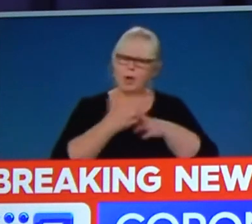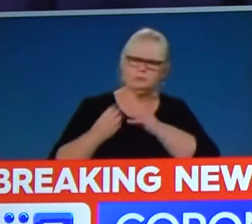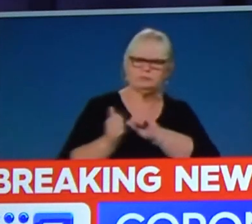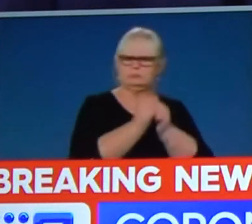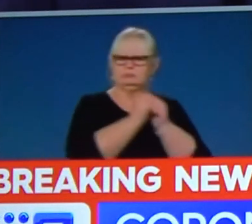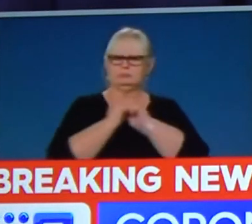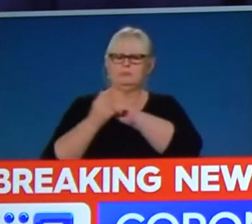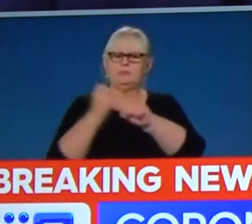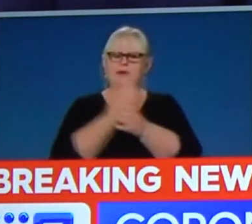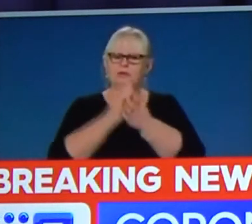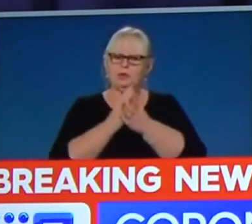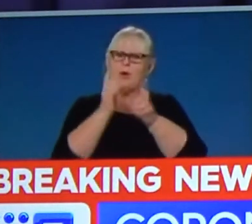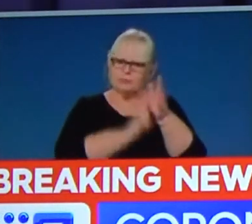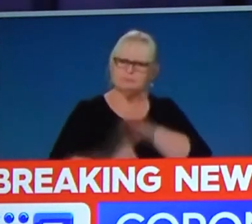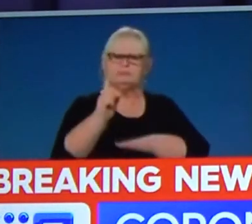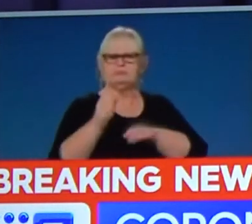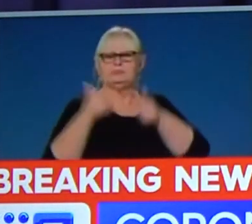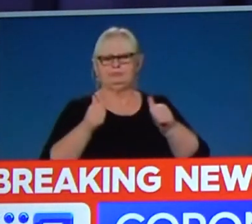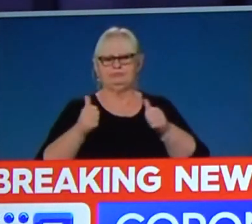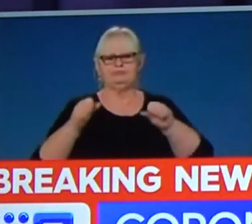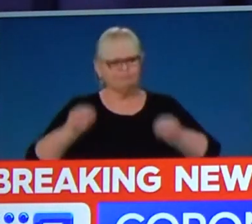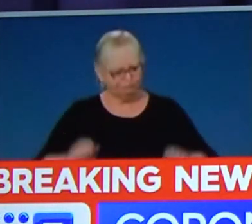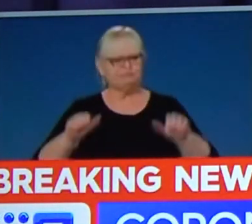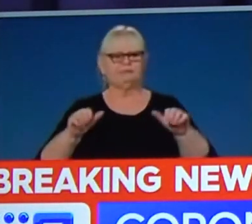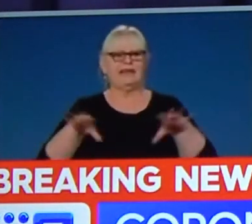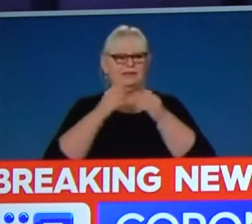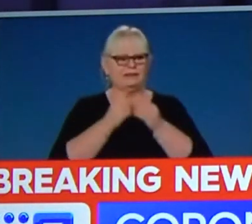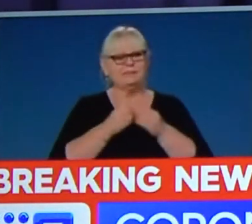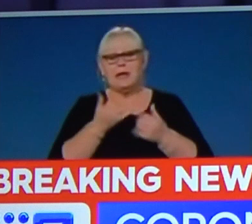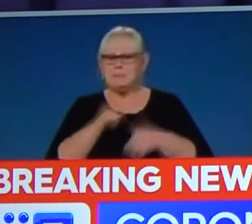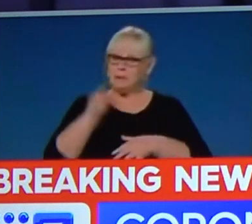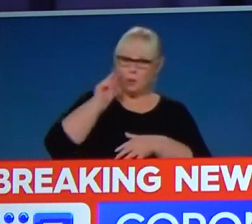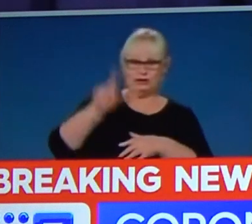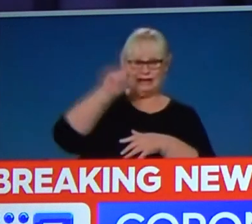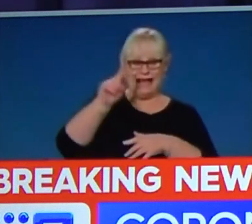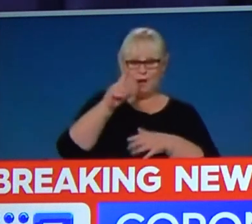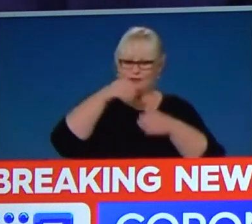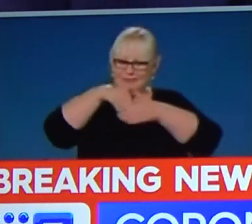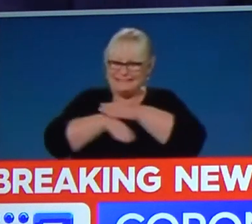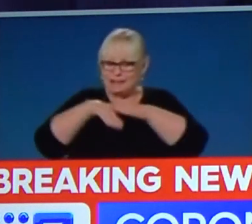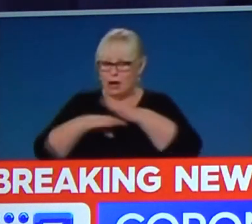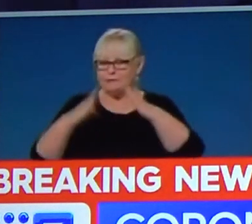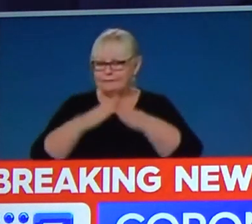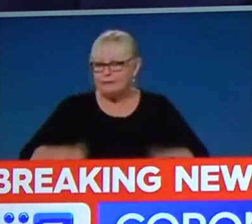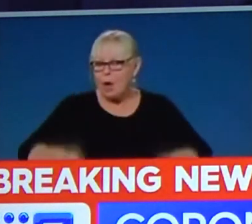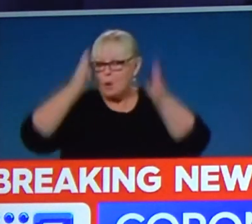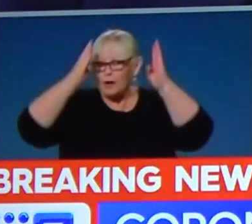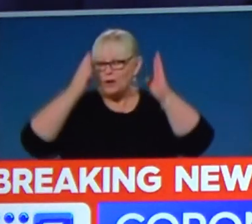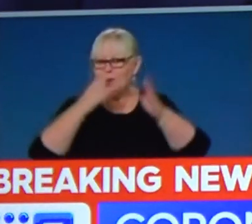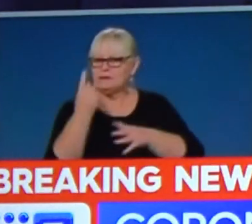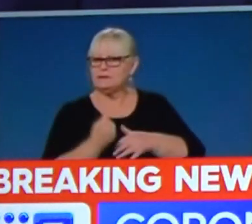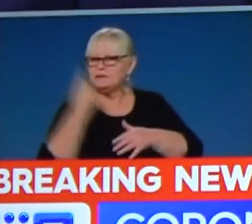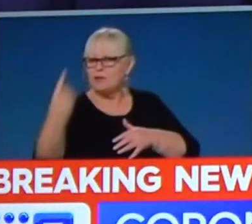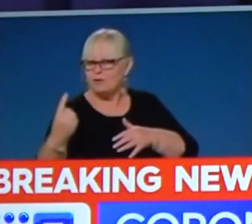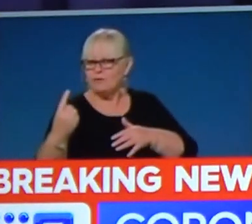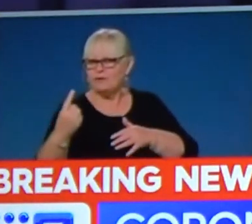put those arrangements in place. And to those who may have been watching this now from inside those hotels where you're self-isolating,